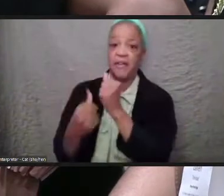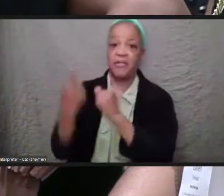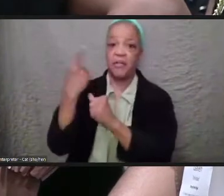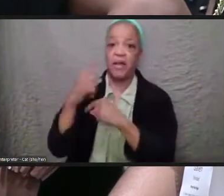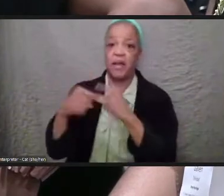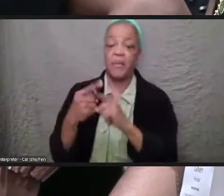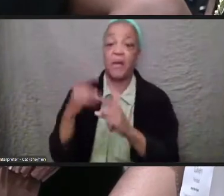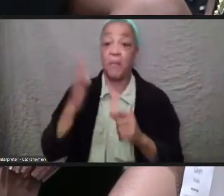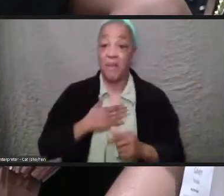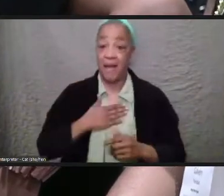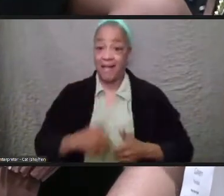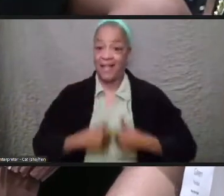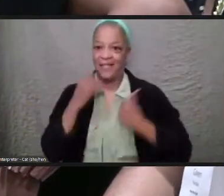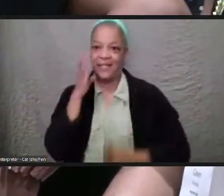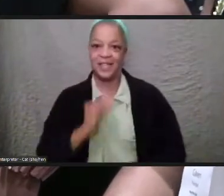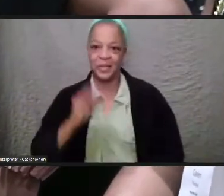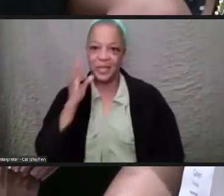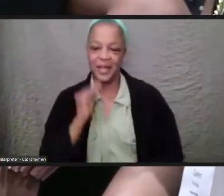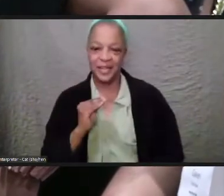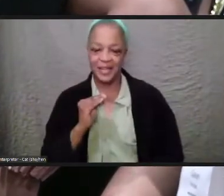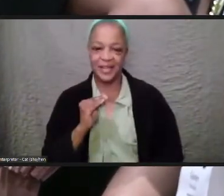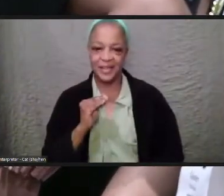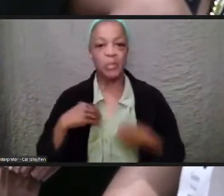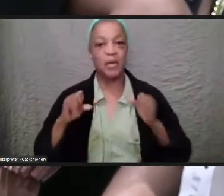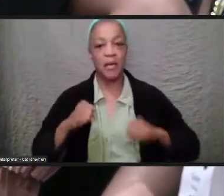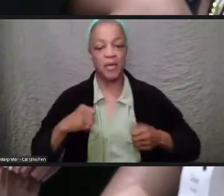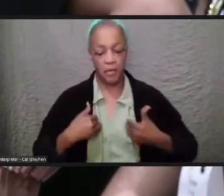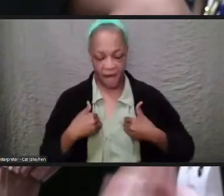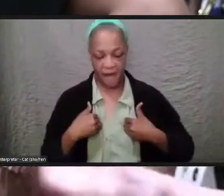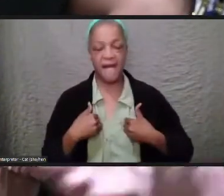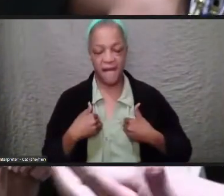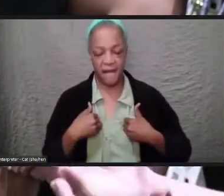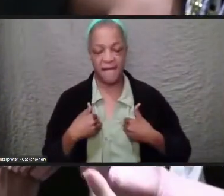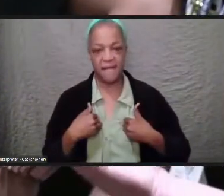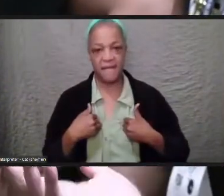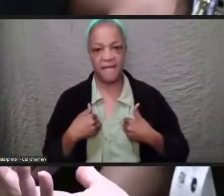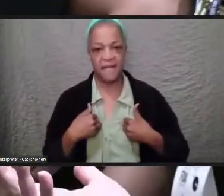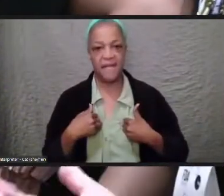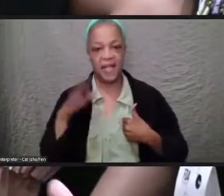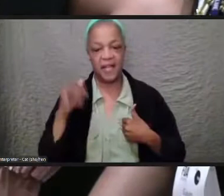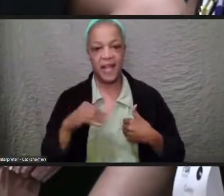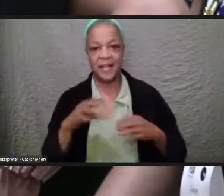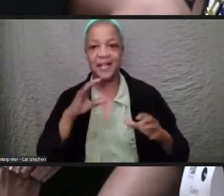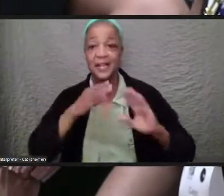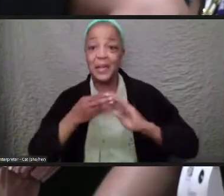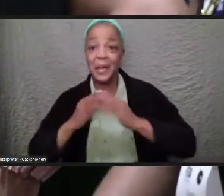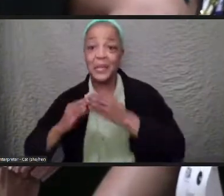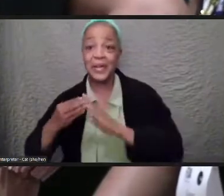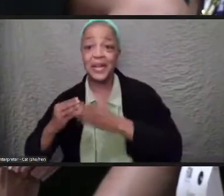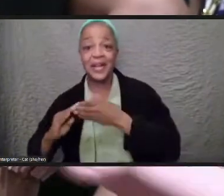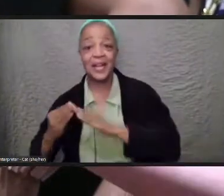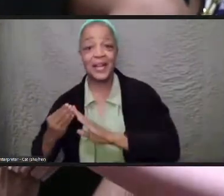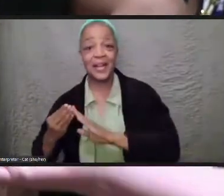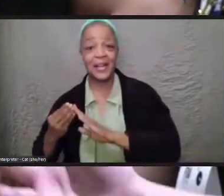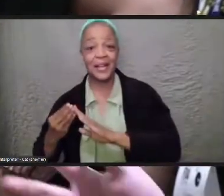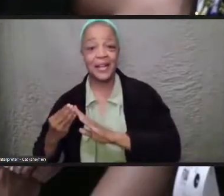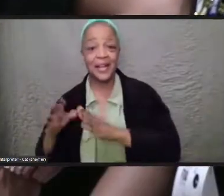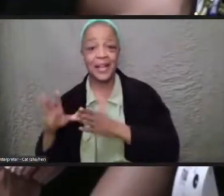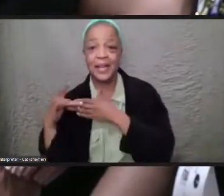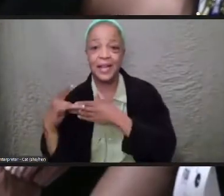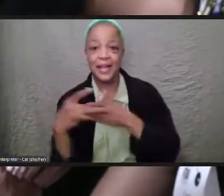lived experience, but being able to have that, just have that community leading the